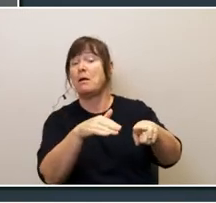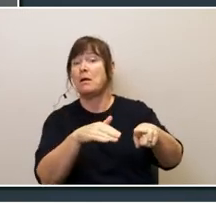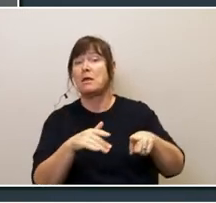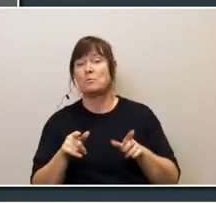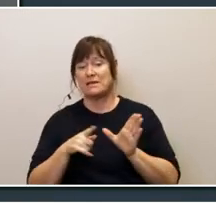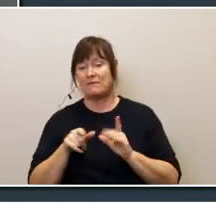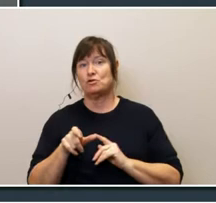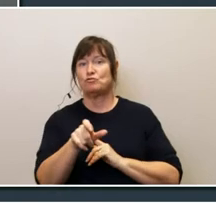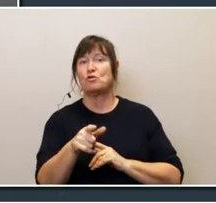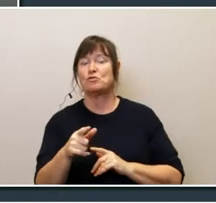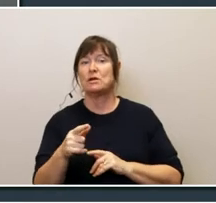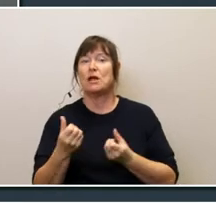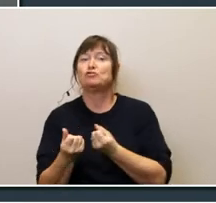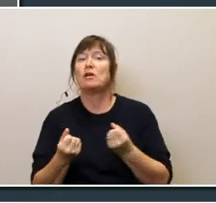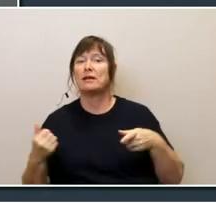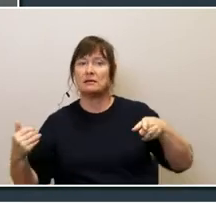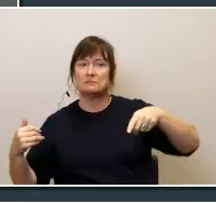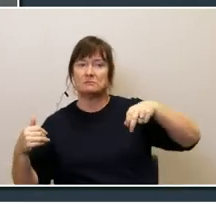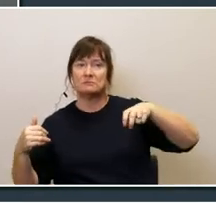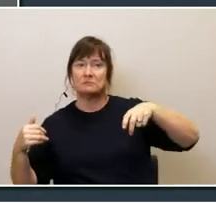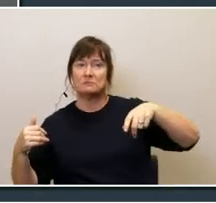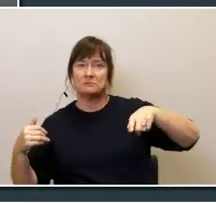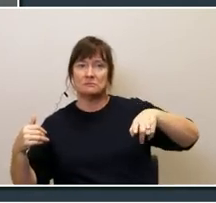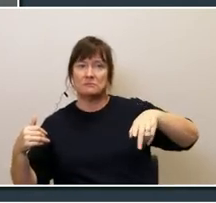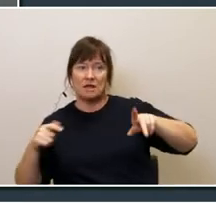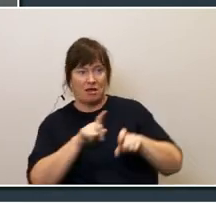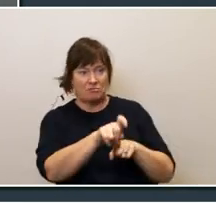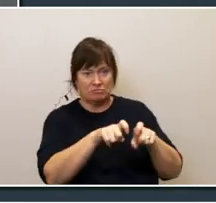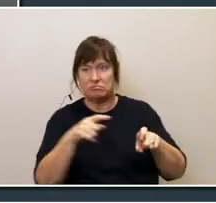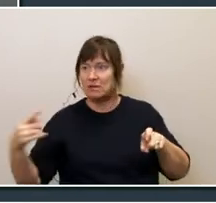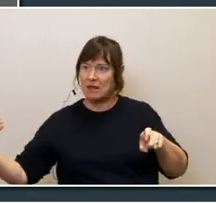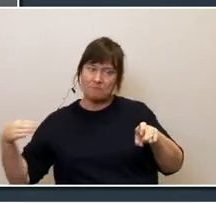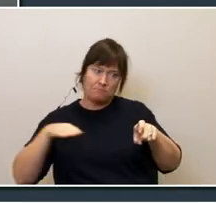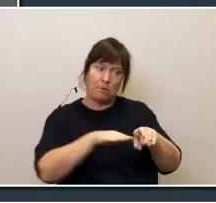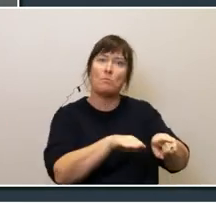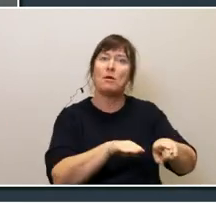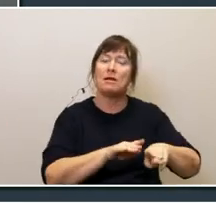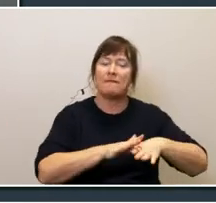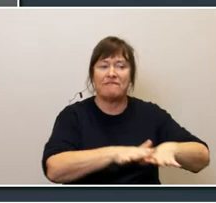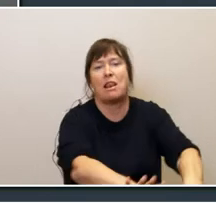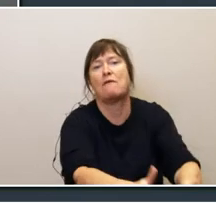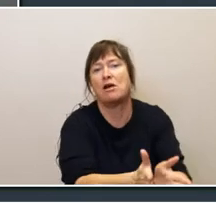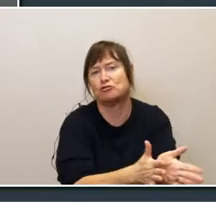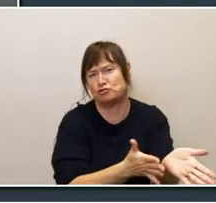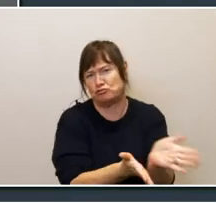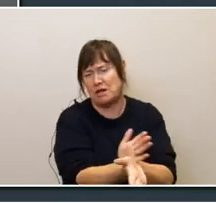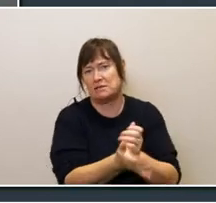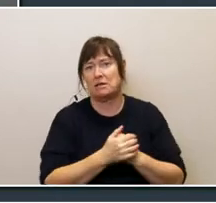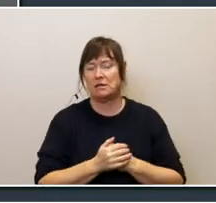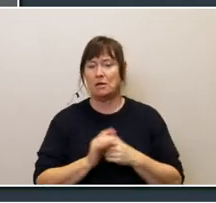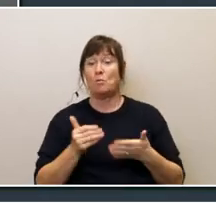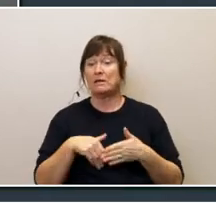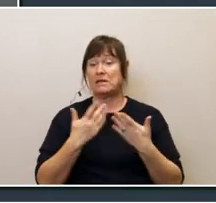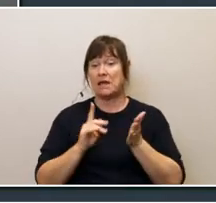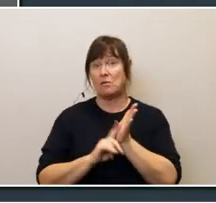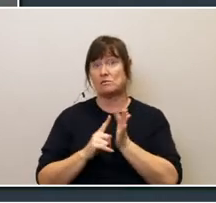of the driveway and right into me, causing me to fall off and graze my hands and knees. The second time I was biking towards school one day